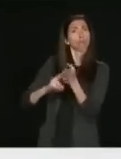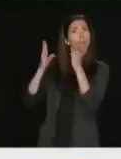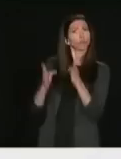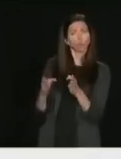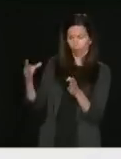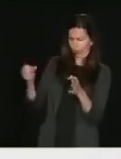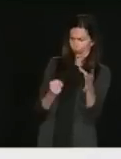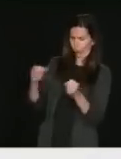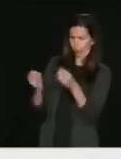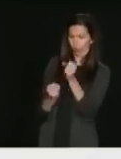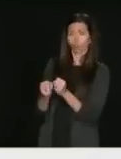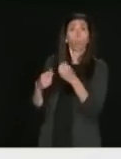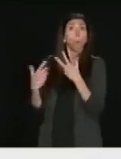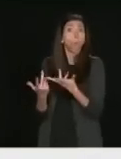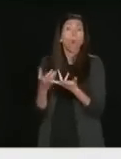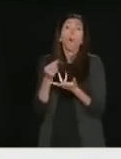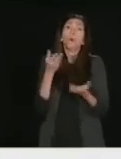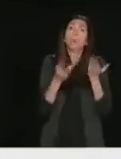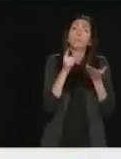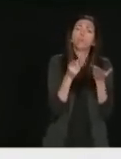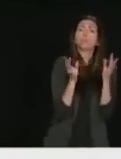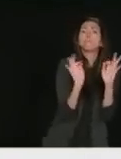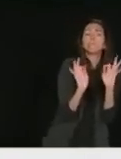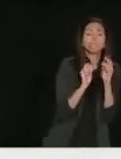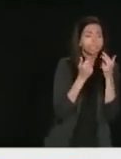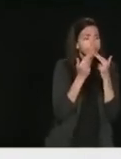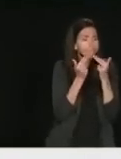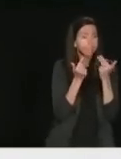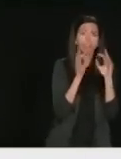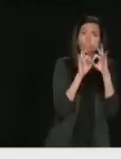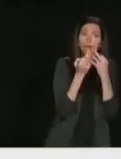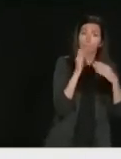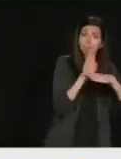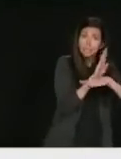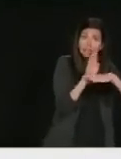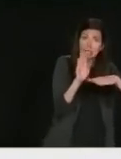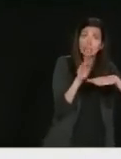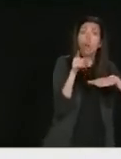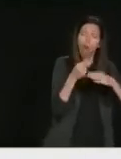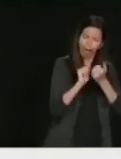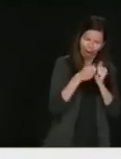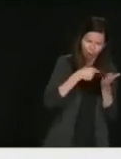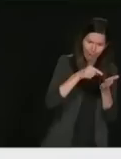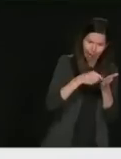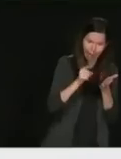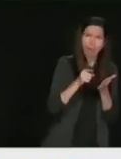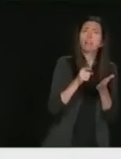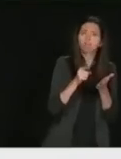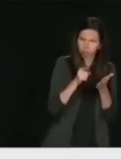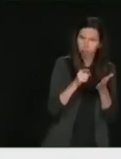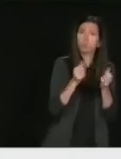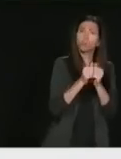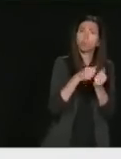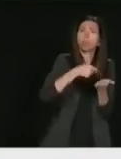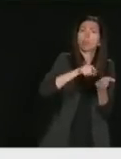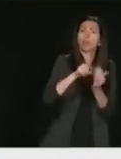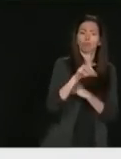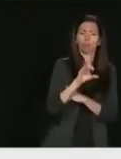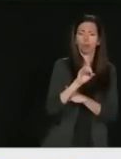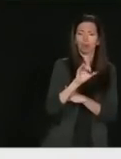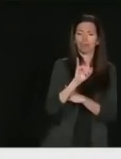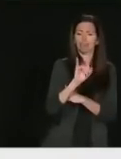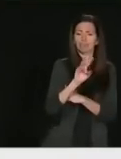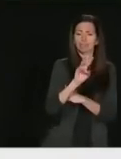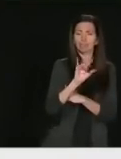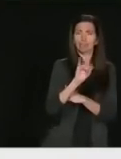family-owned business and you pay employees through dividends, you will now qualify. For example, for a hair salon owner